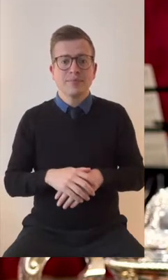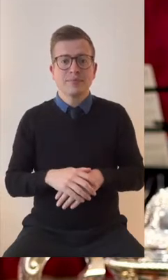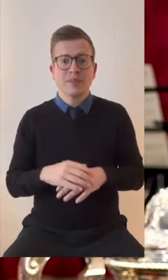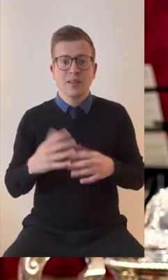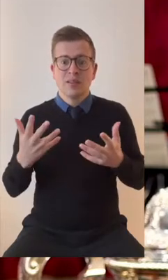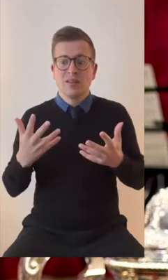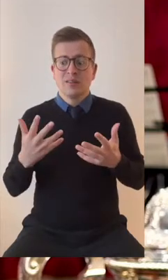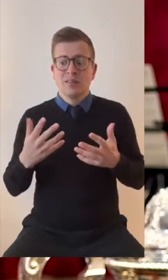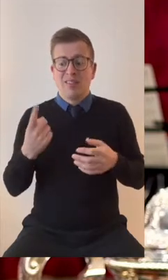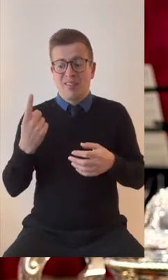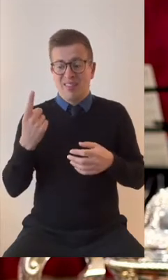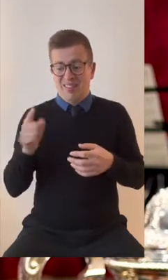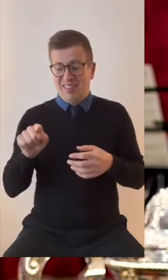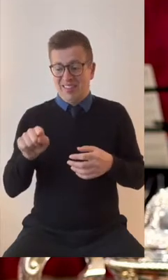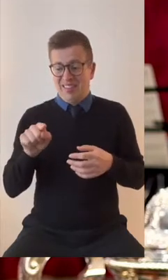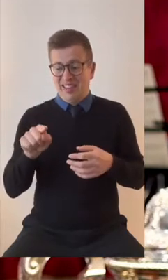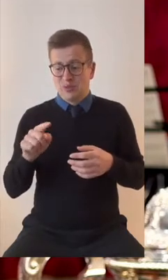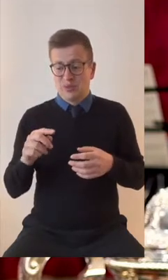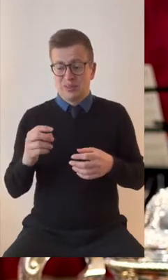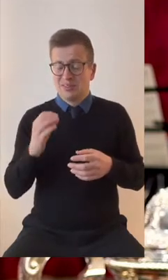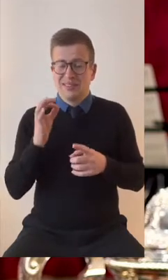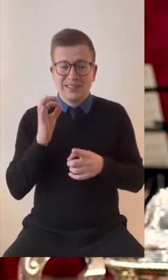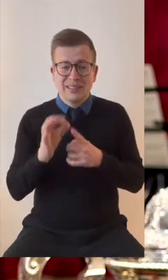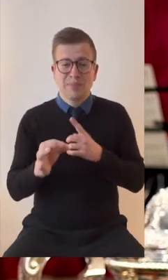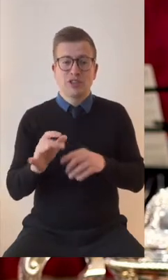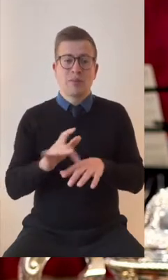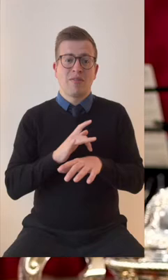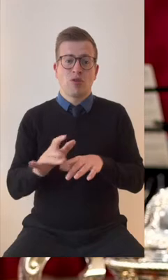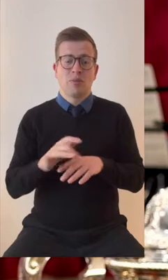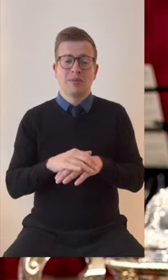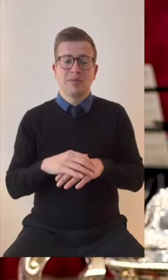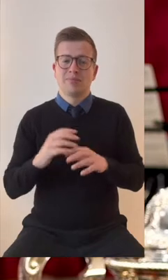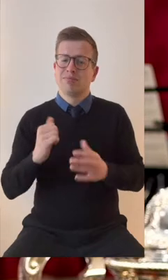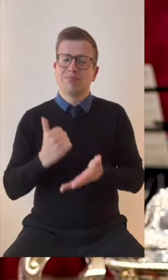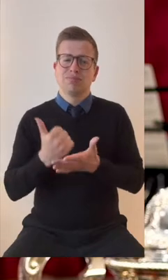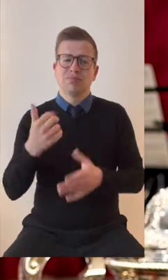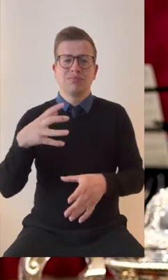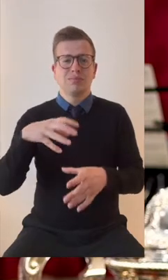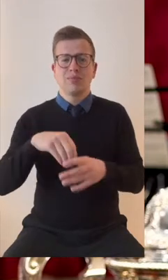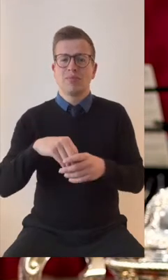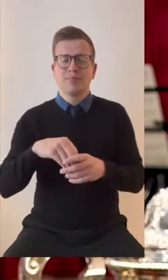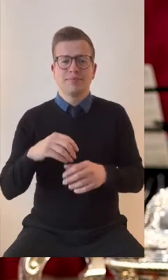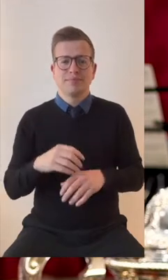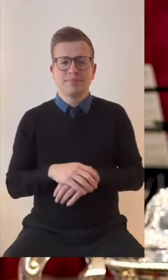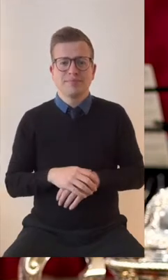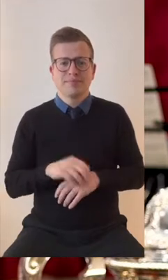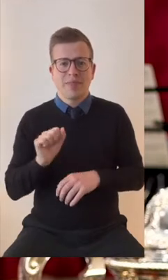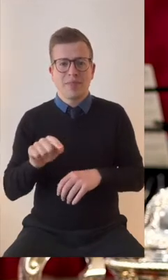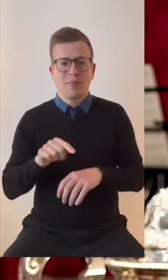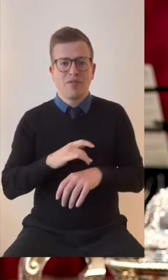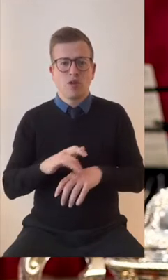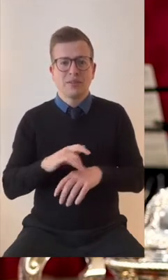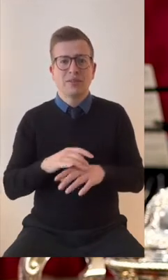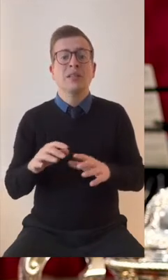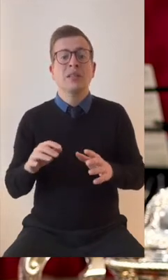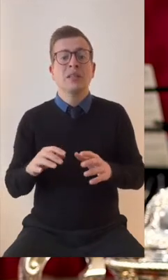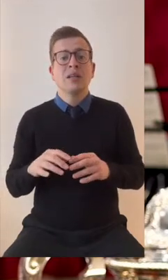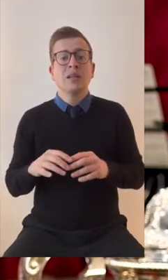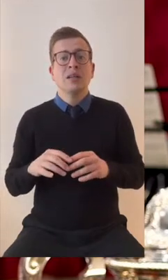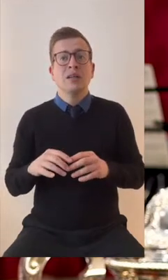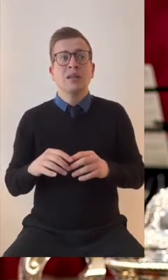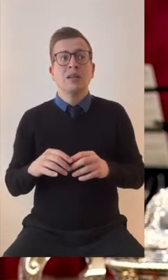be a very magic performance and a great performance to be part of. That probably ranks up